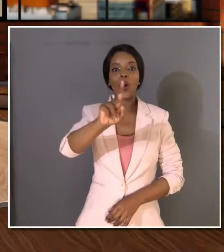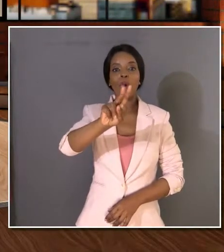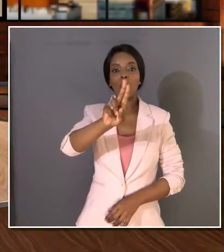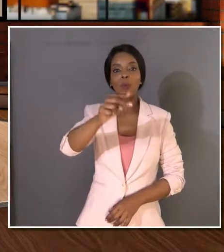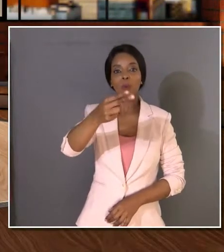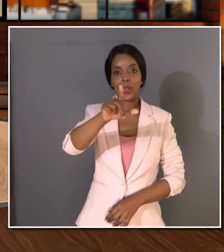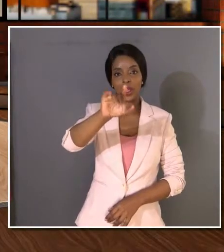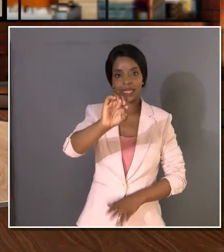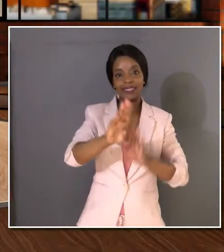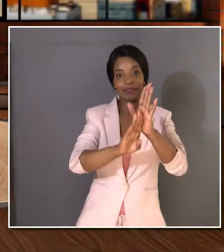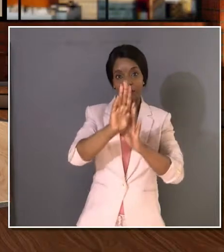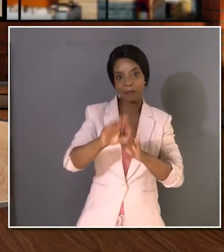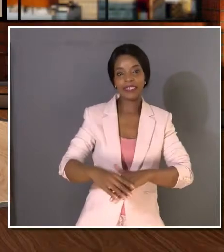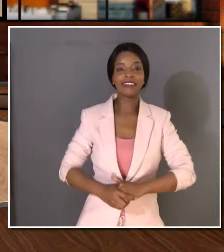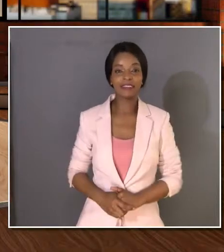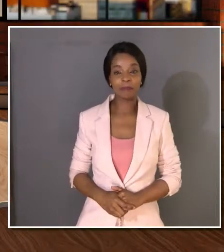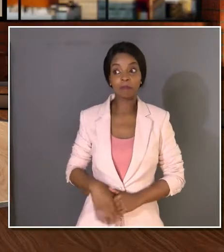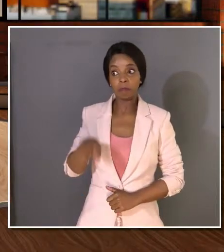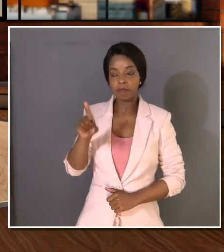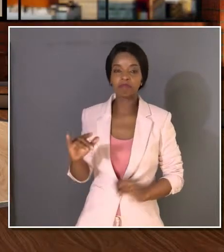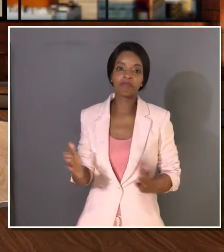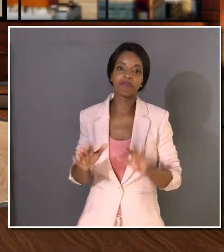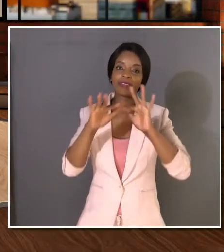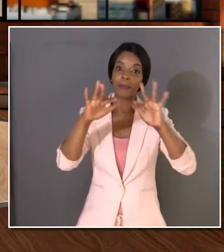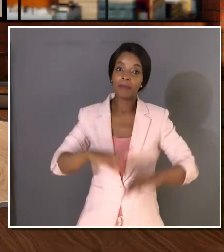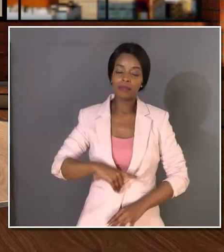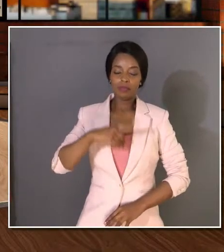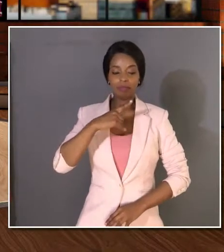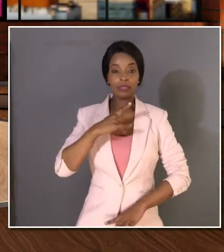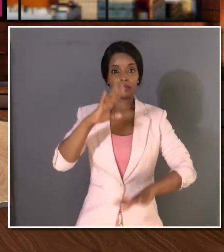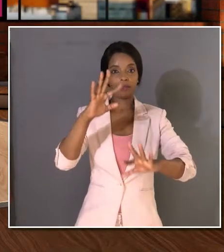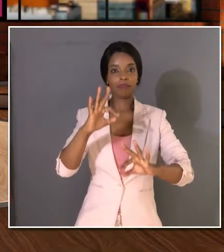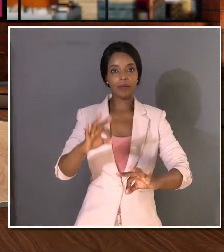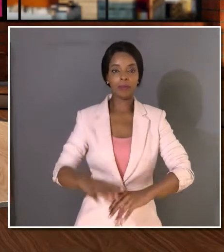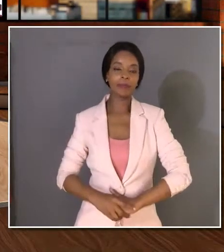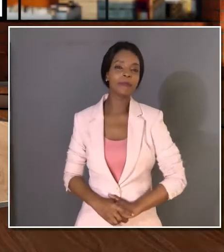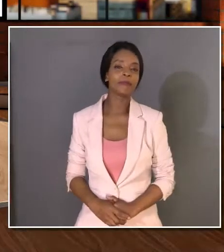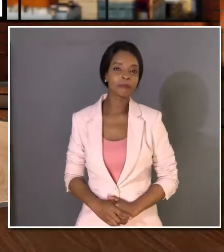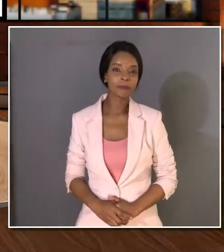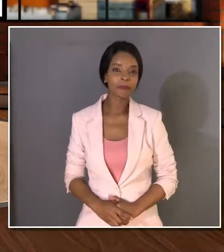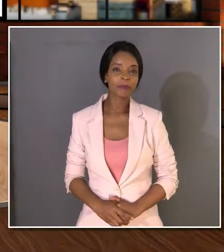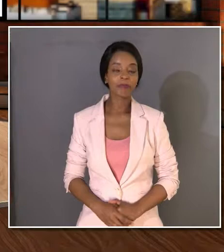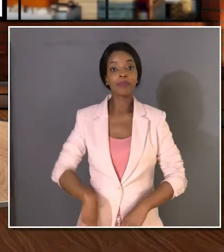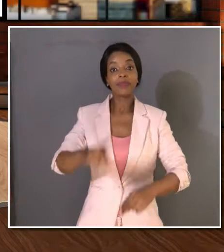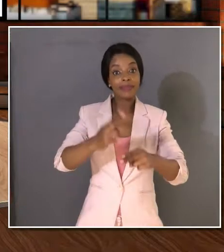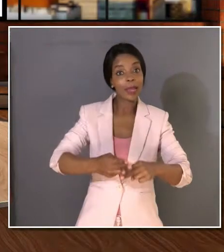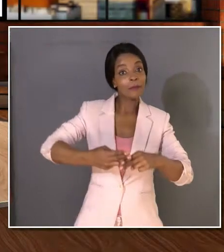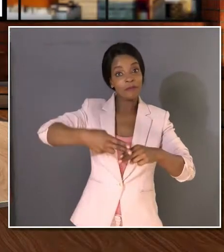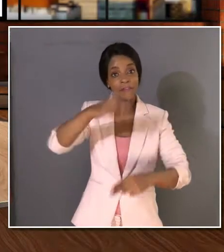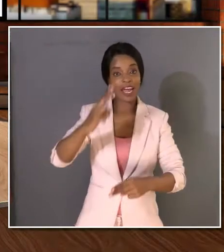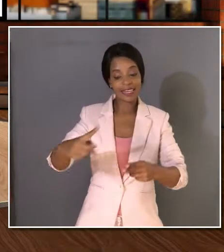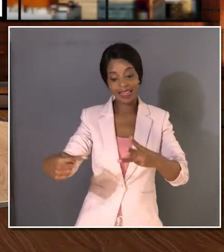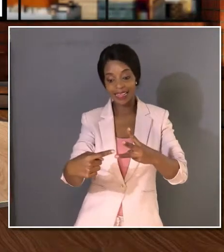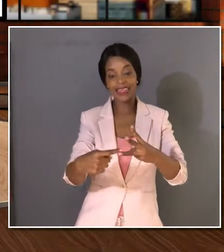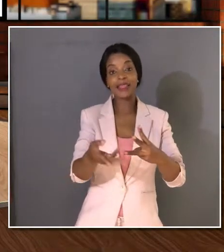agricultural project that restores people's dignity through skills development. And our final recipient of